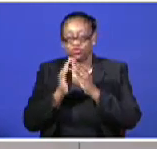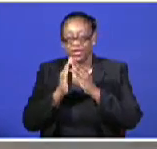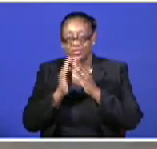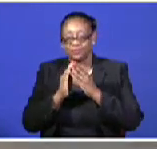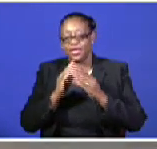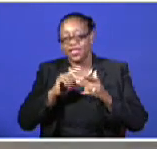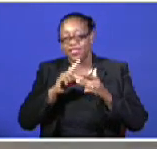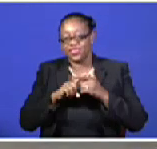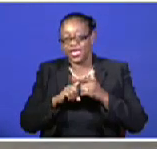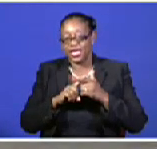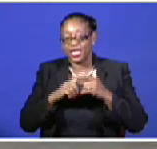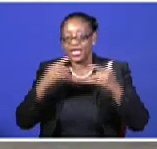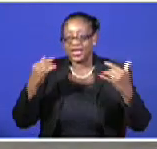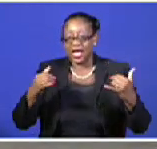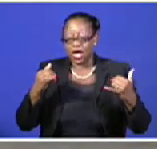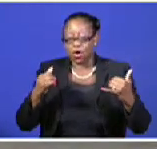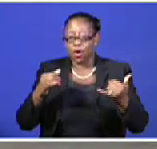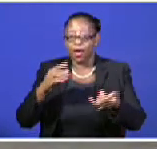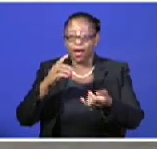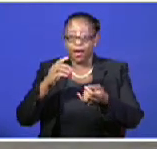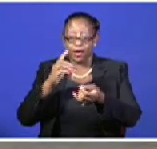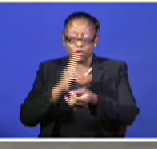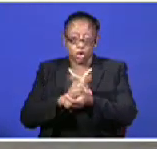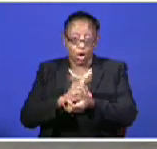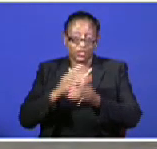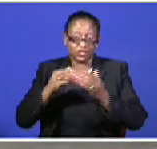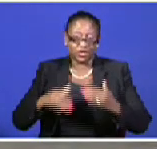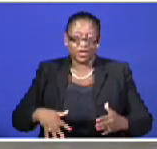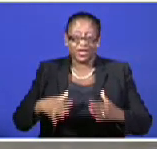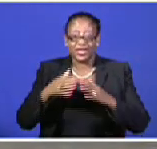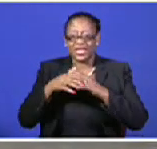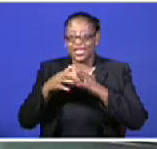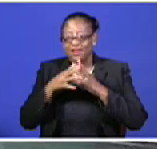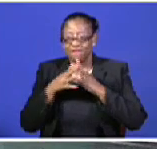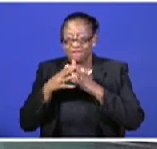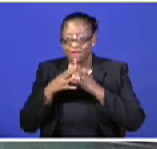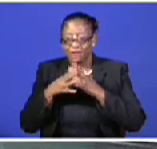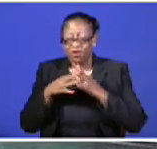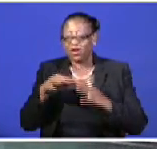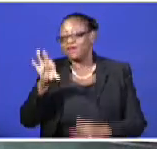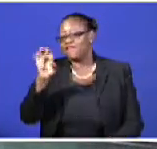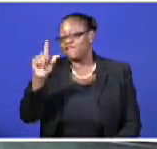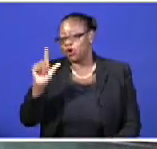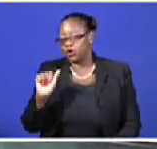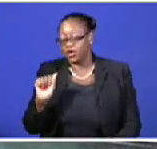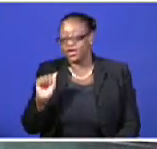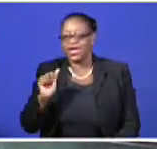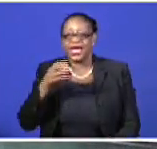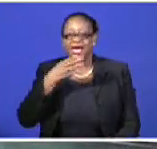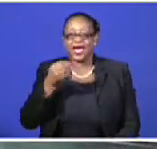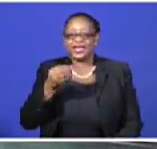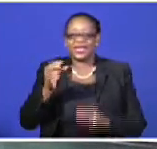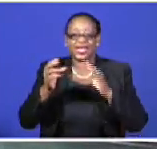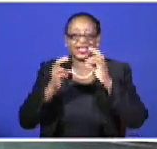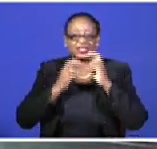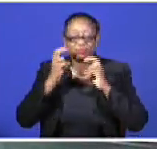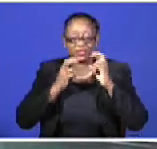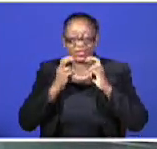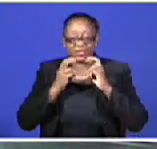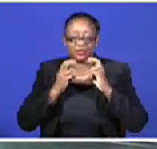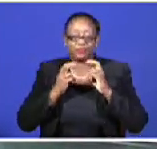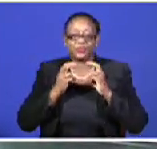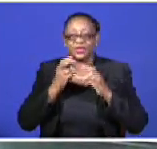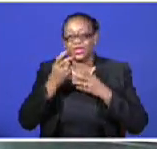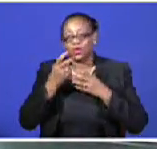A Bahamian doctor residing in Florida is working at the forefront of the COVID-19 pandemic. She explained to our Crystal Darling what